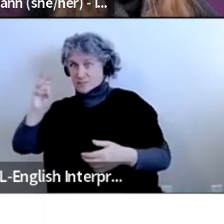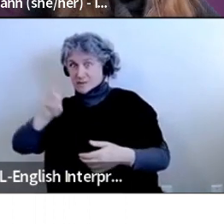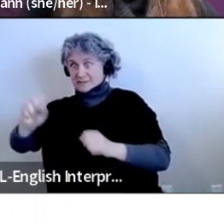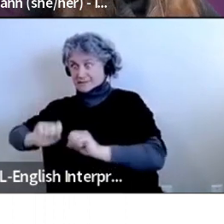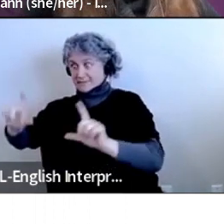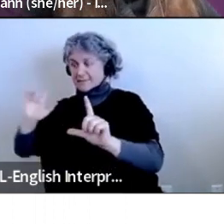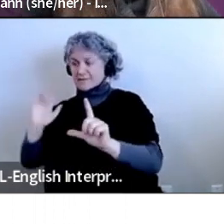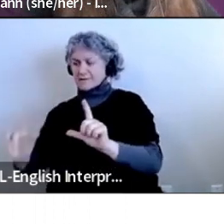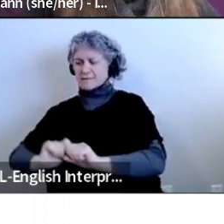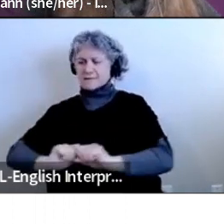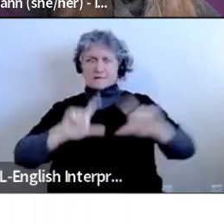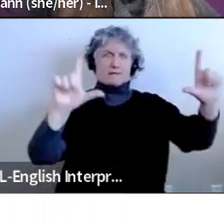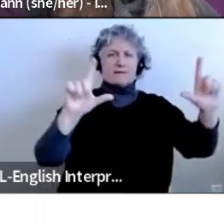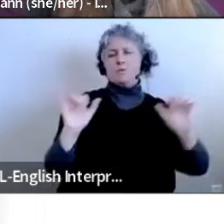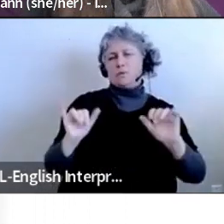it.